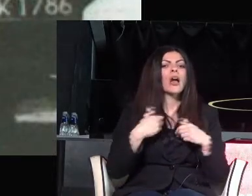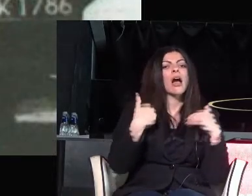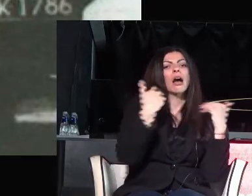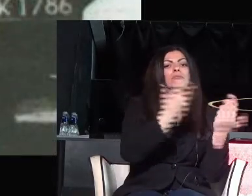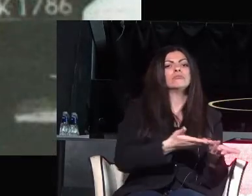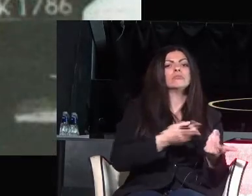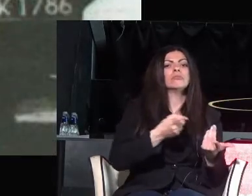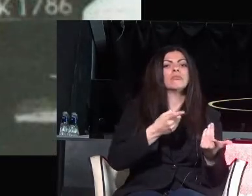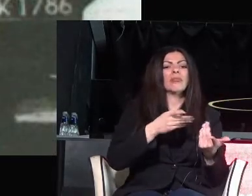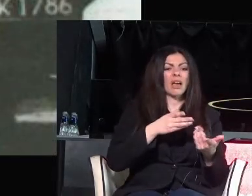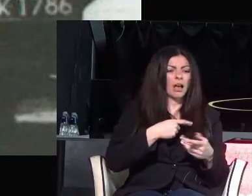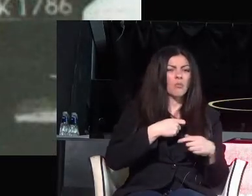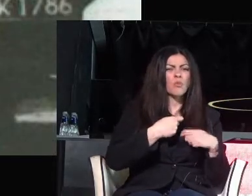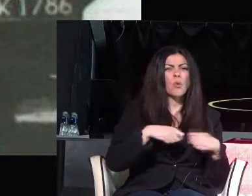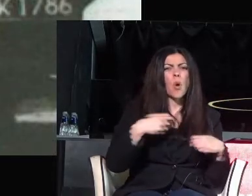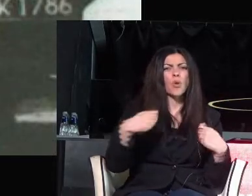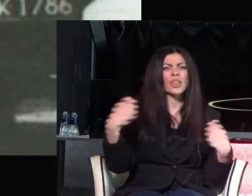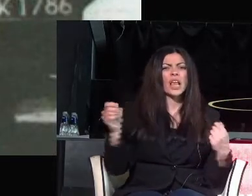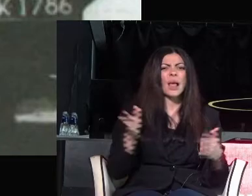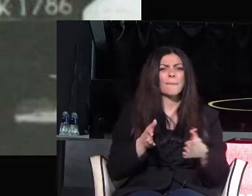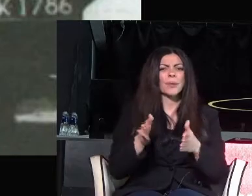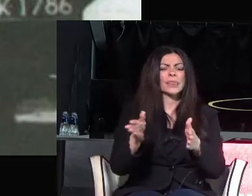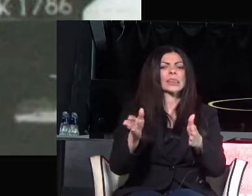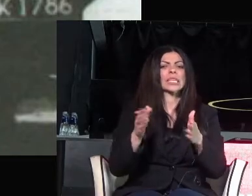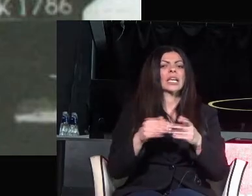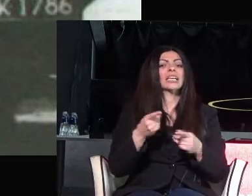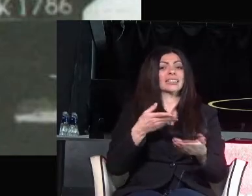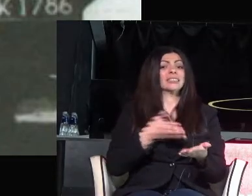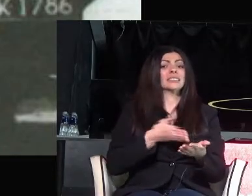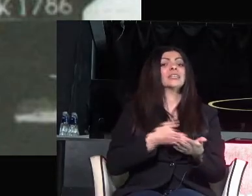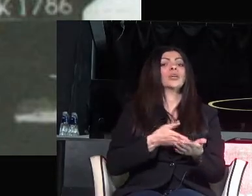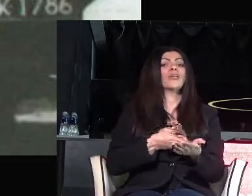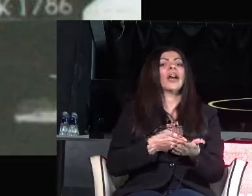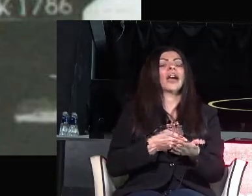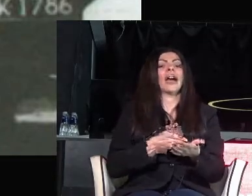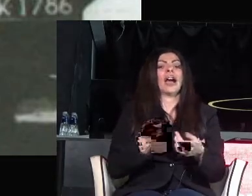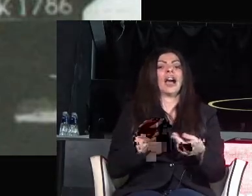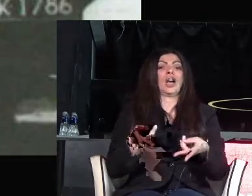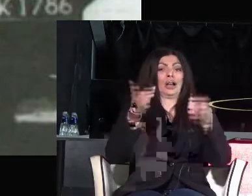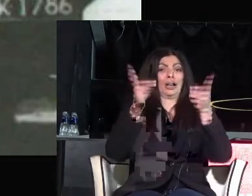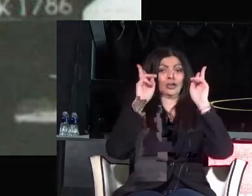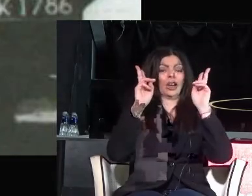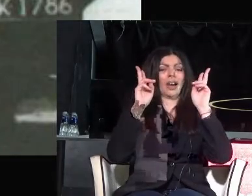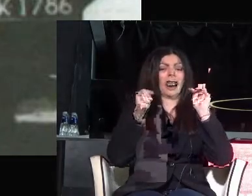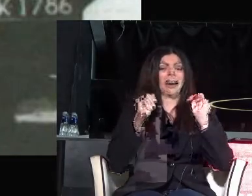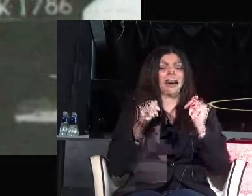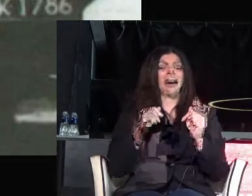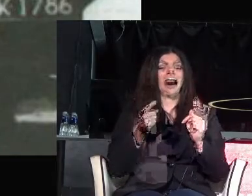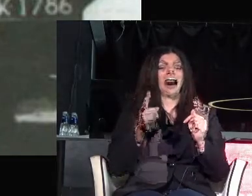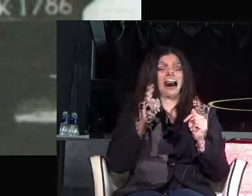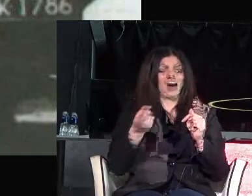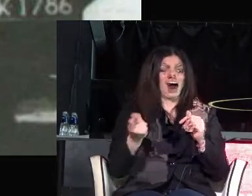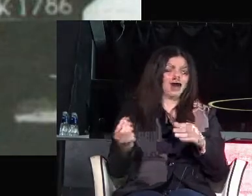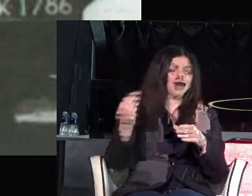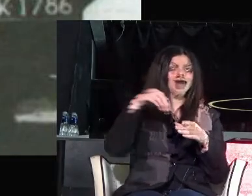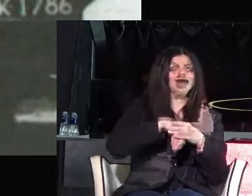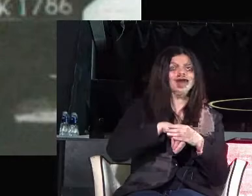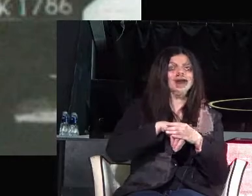him in one of these types of cars. And they will wrap him in a rodopsku odeao.